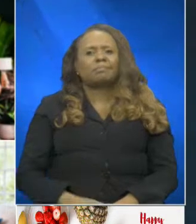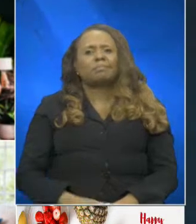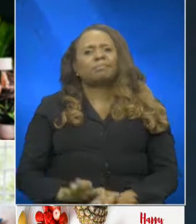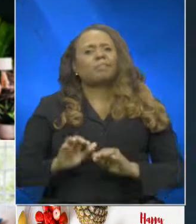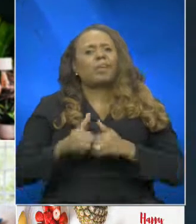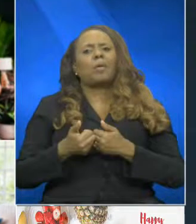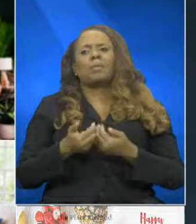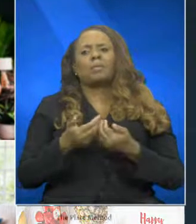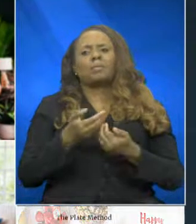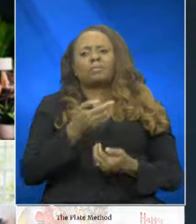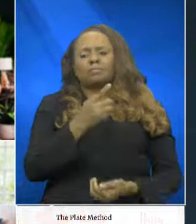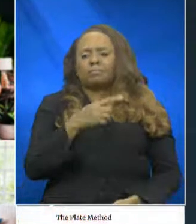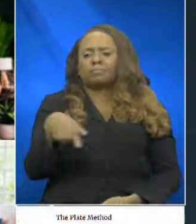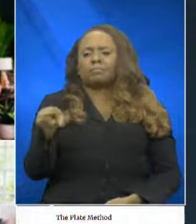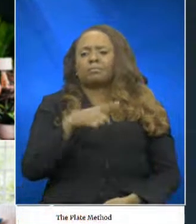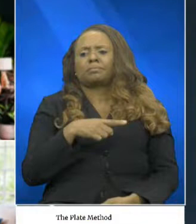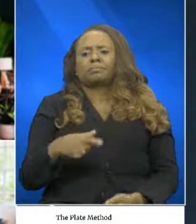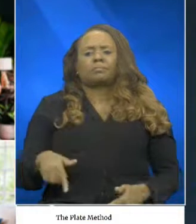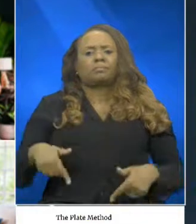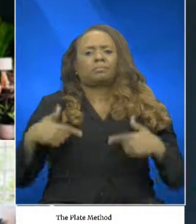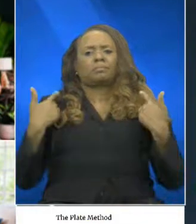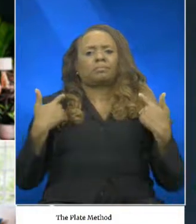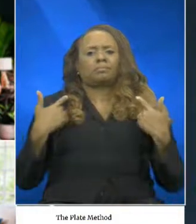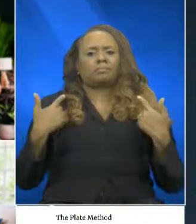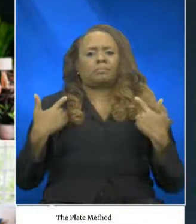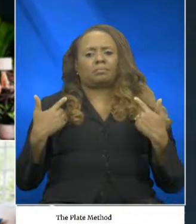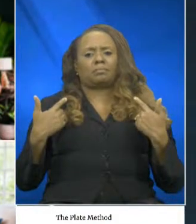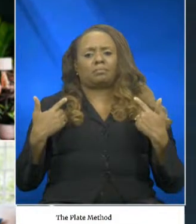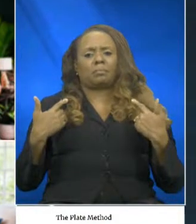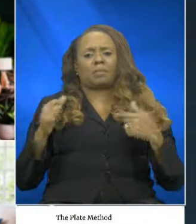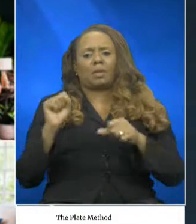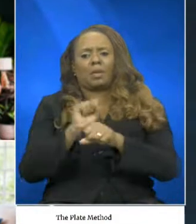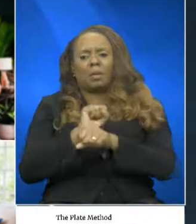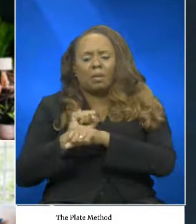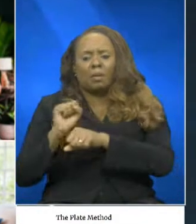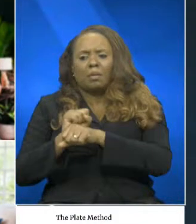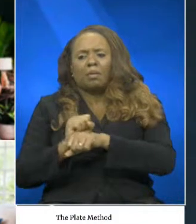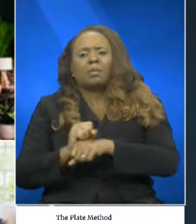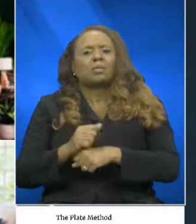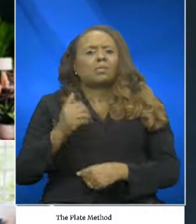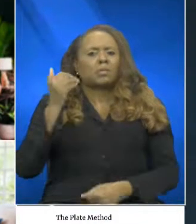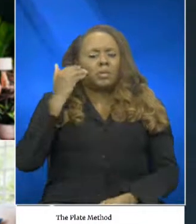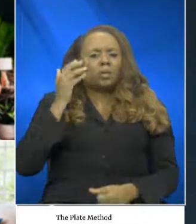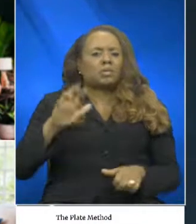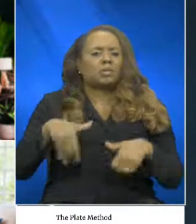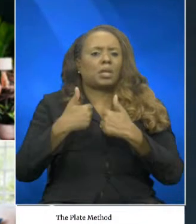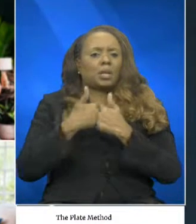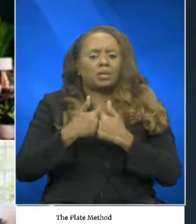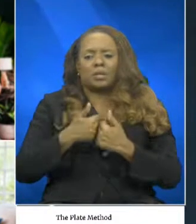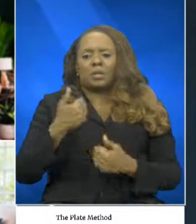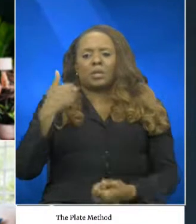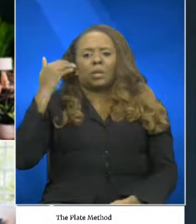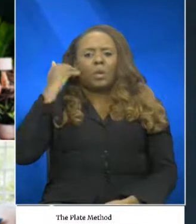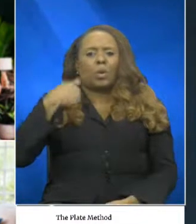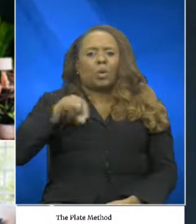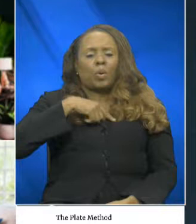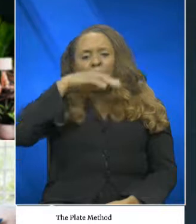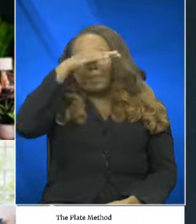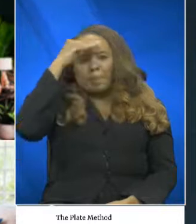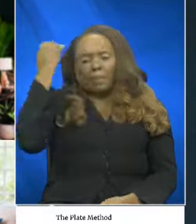in such a way as to avoid this situation, given all the challenges that we face as being black people to begin